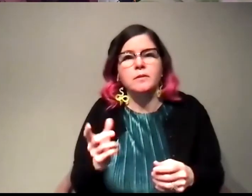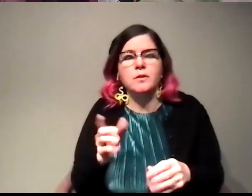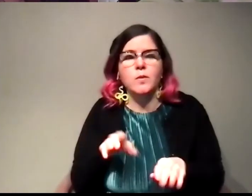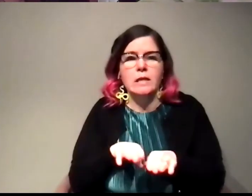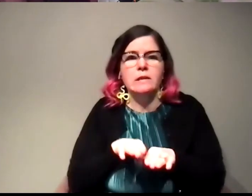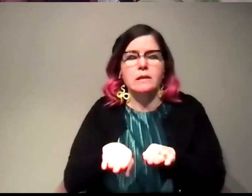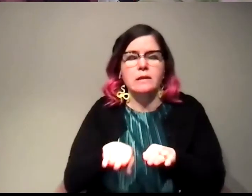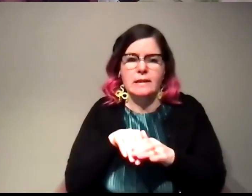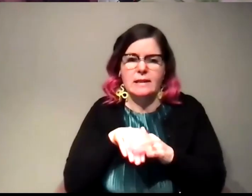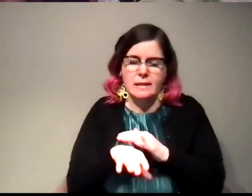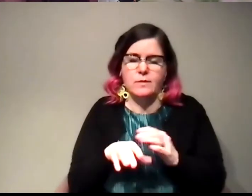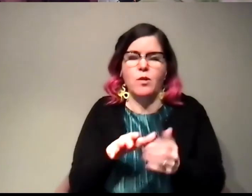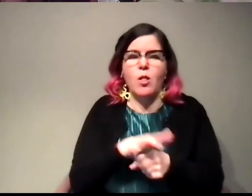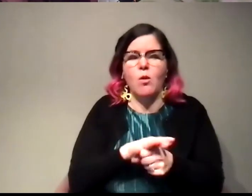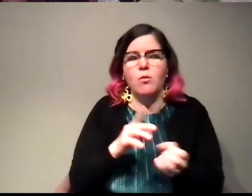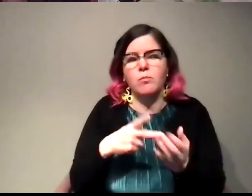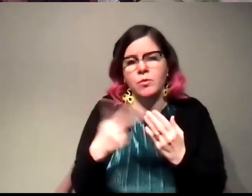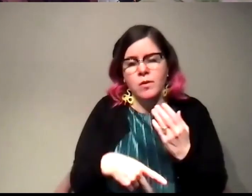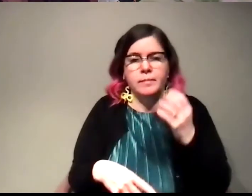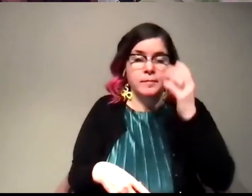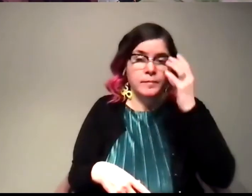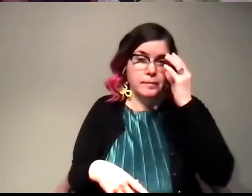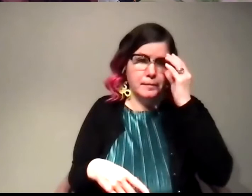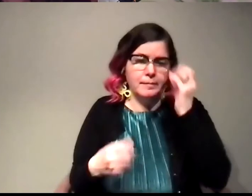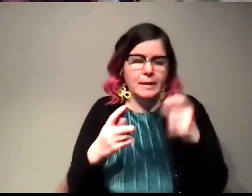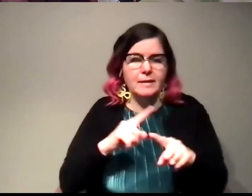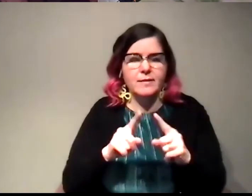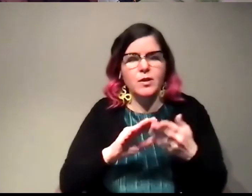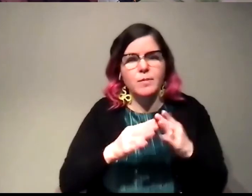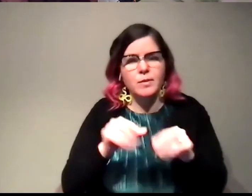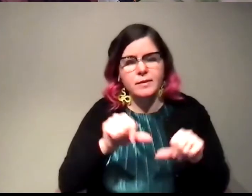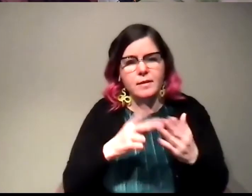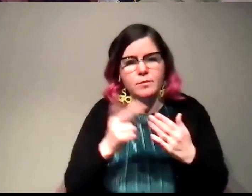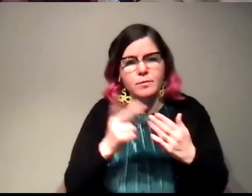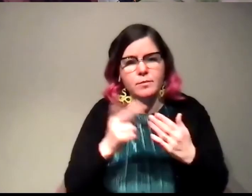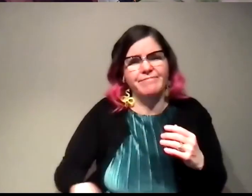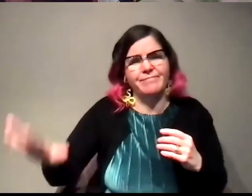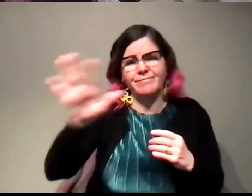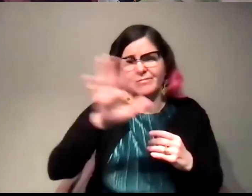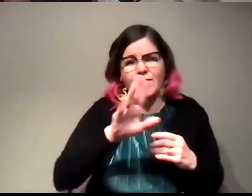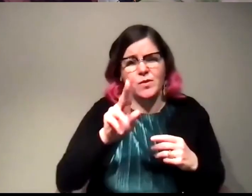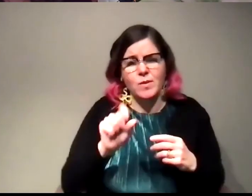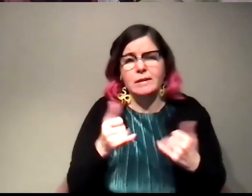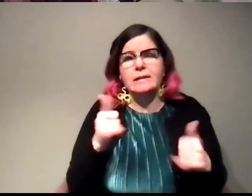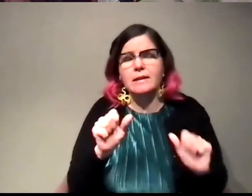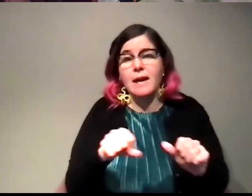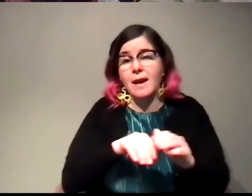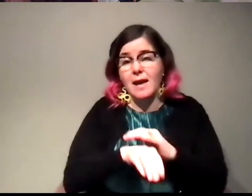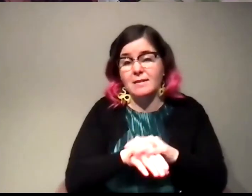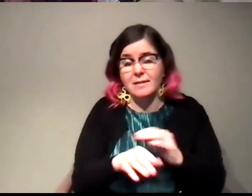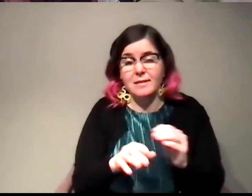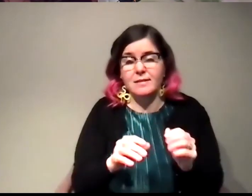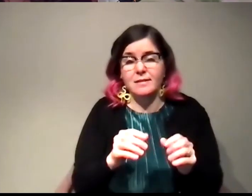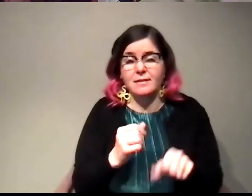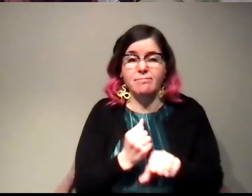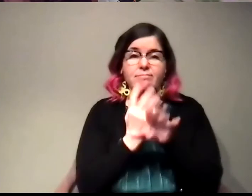with local programs. So there are lots and lots of community science programs all over the country that are still accessible right now. But